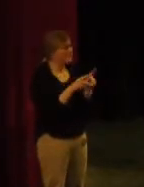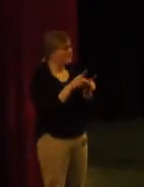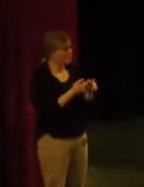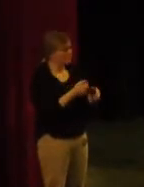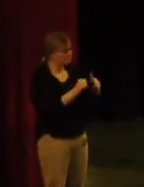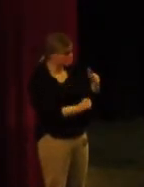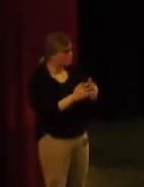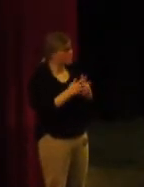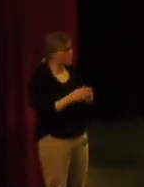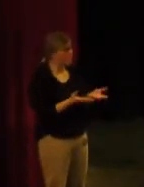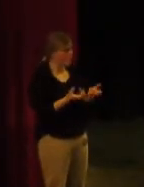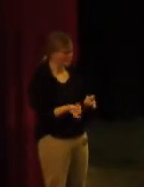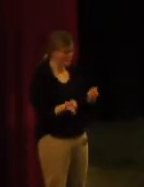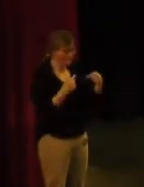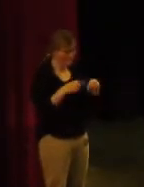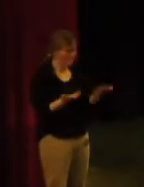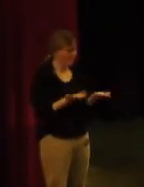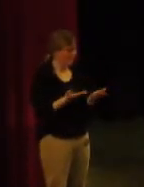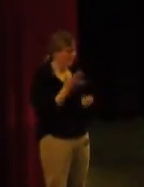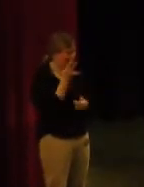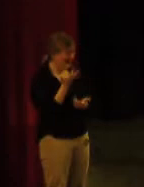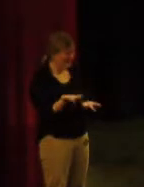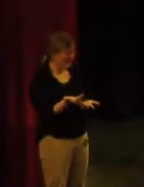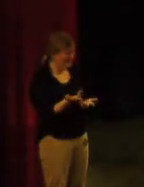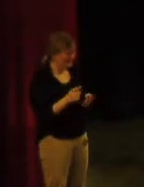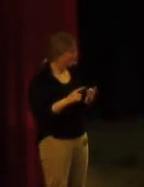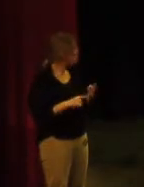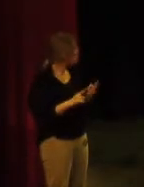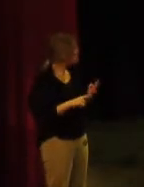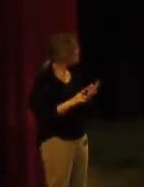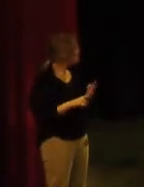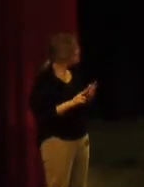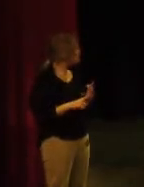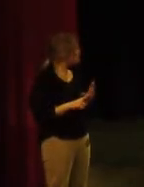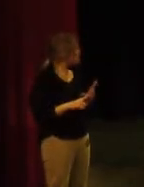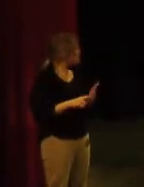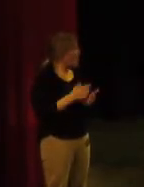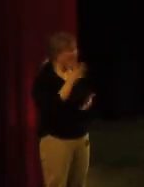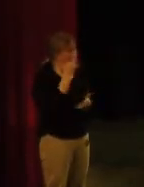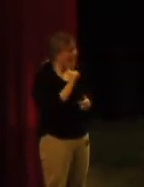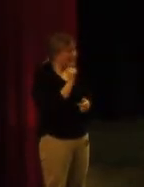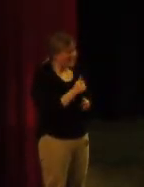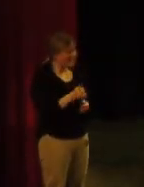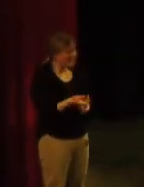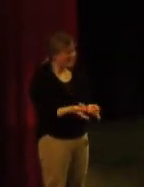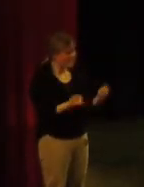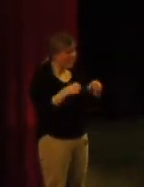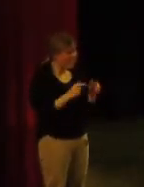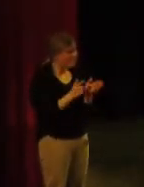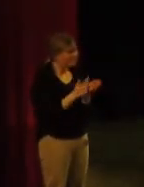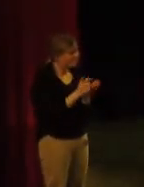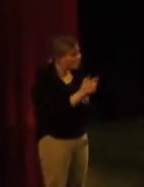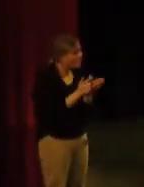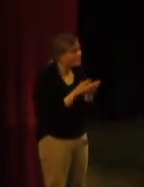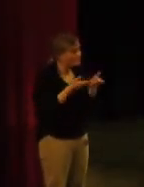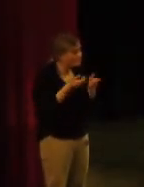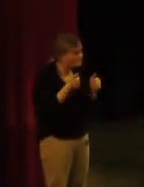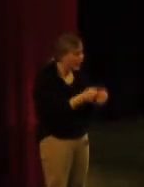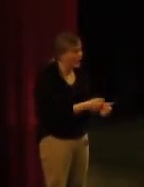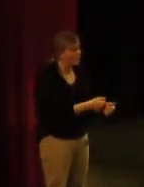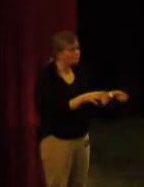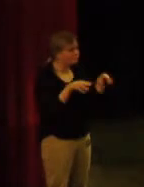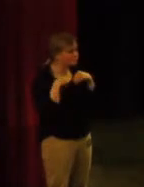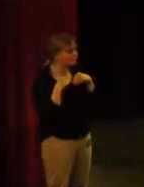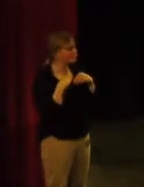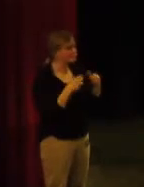here? Fair question. The next one, why can't they cross legally and assimilate and just speak English?